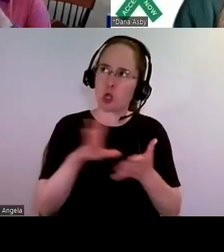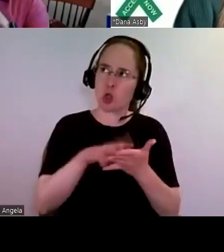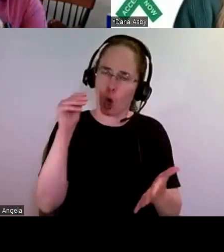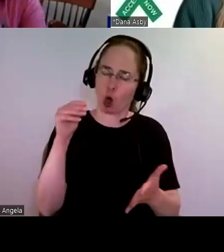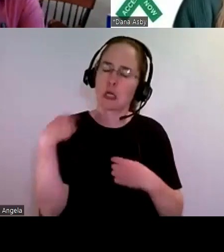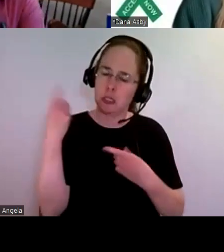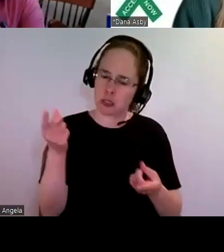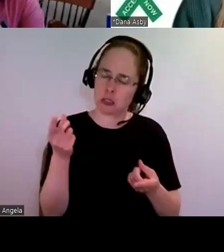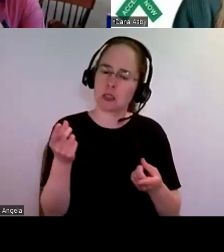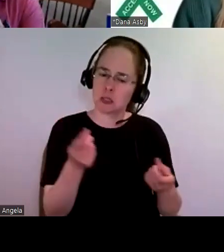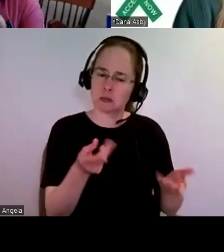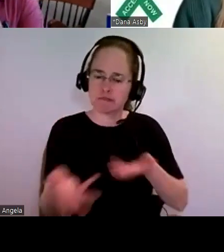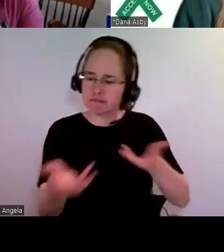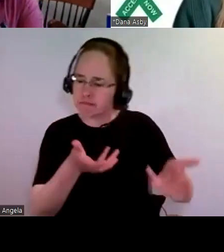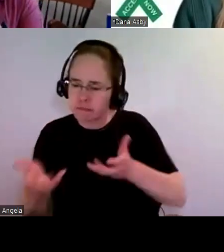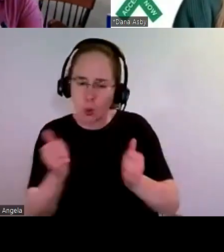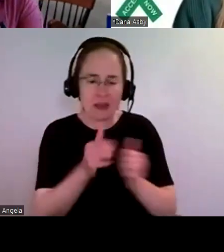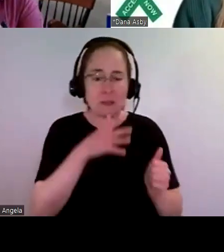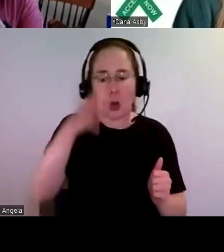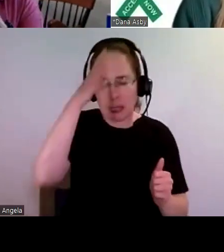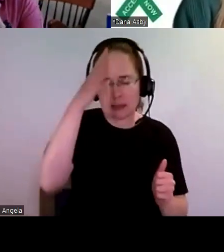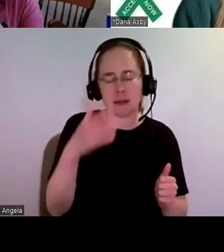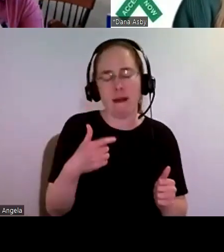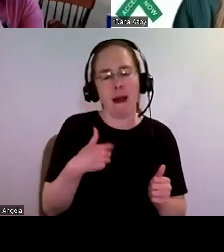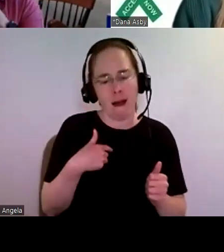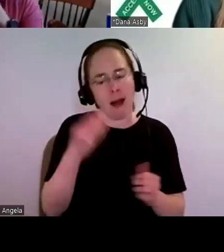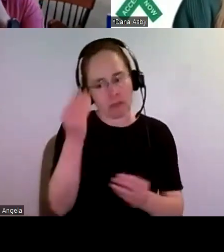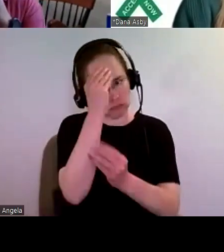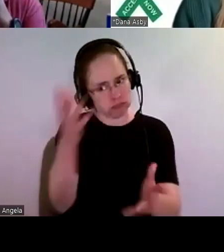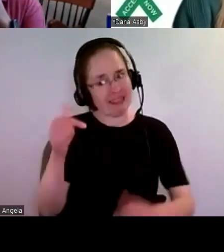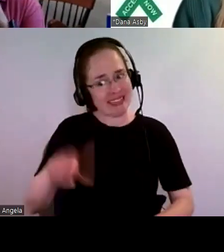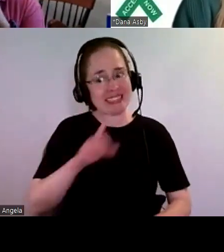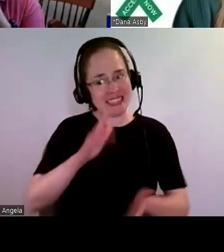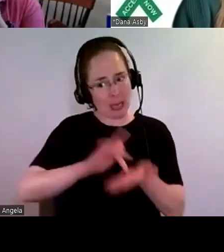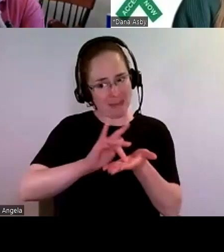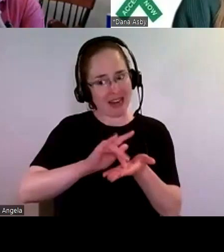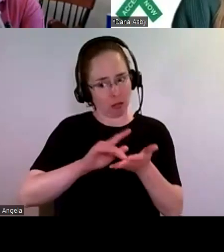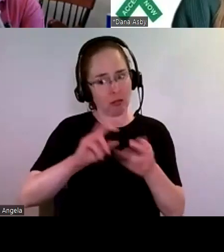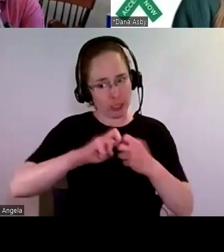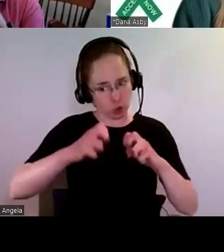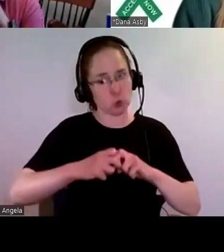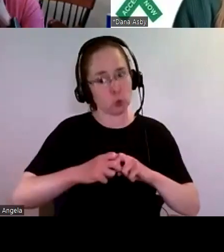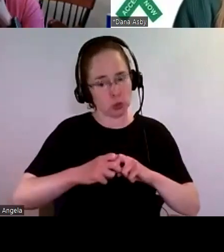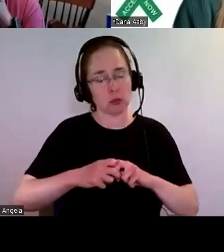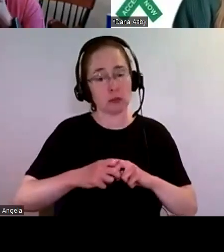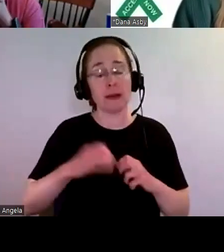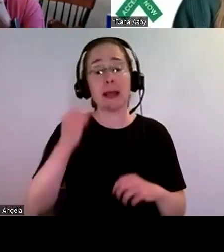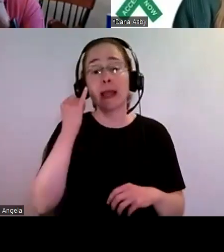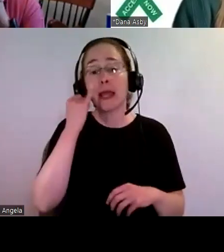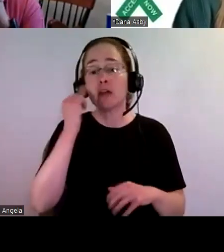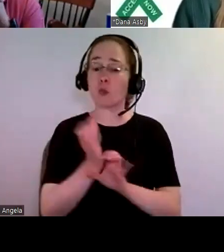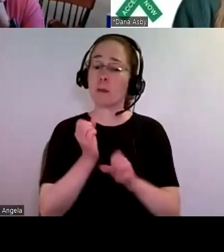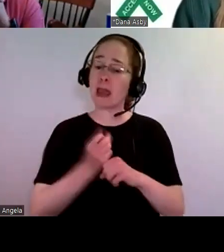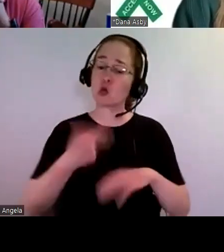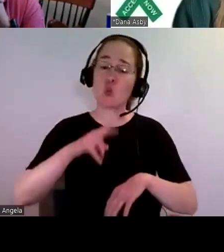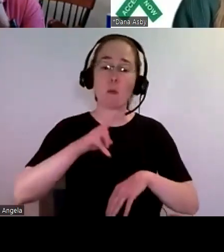in sharing with parents, I do let them know this is a medical issue. Because I think if we normalize it